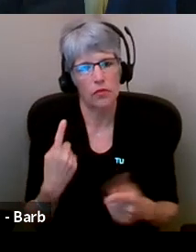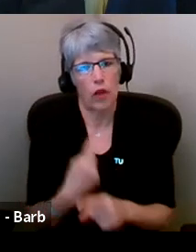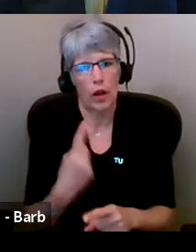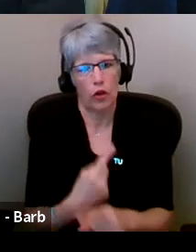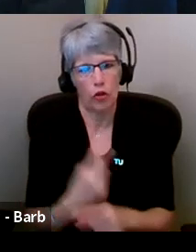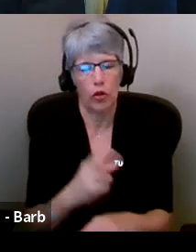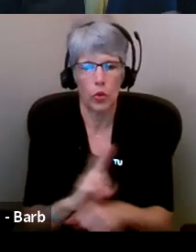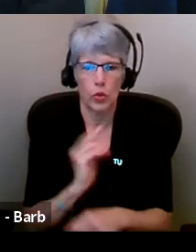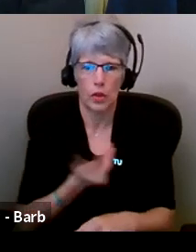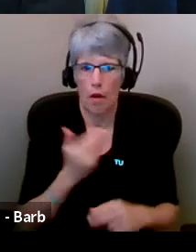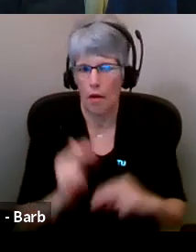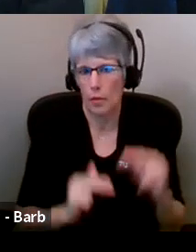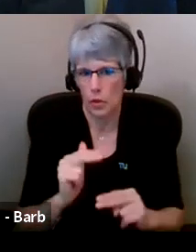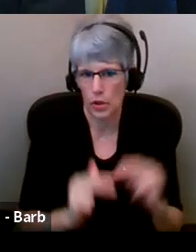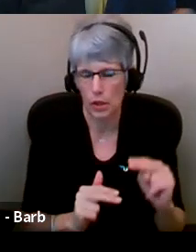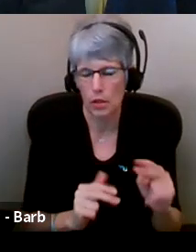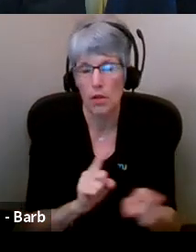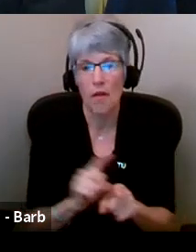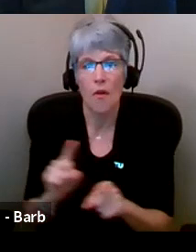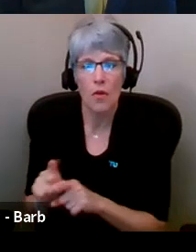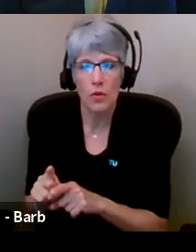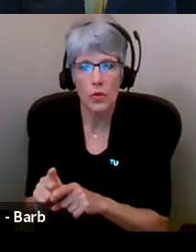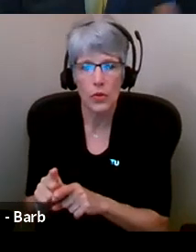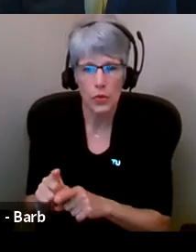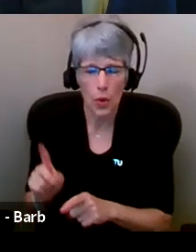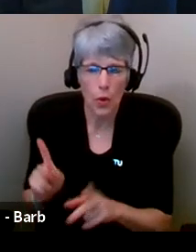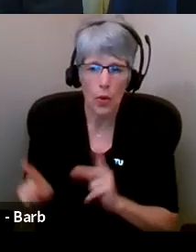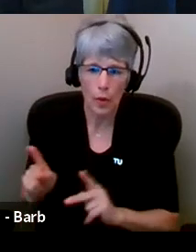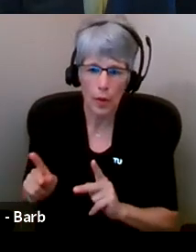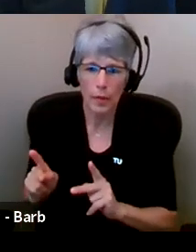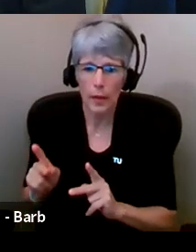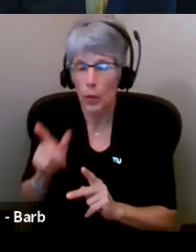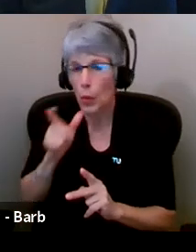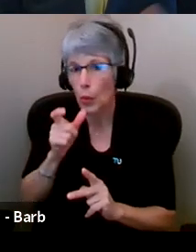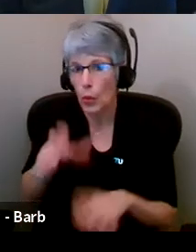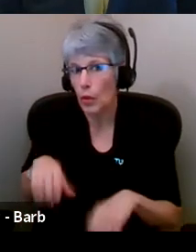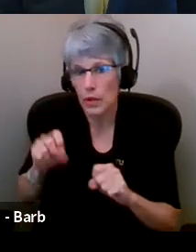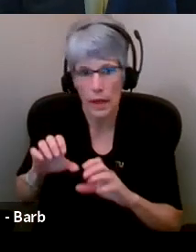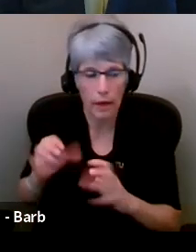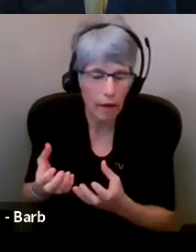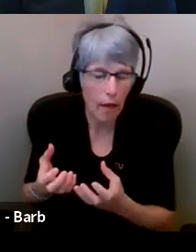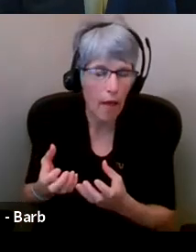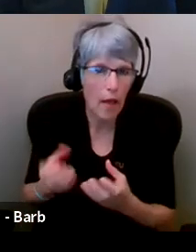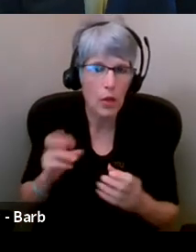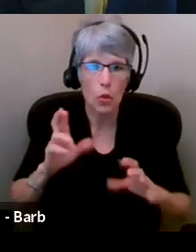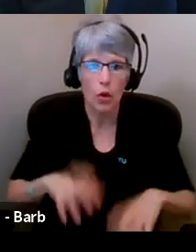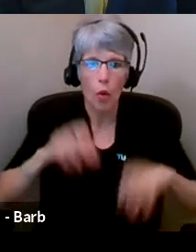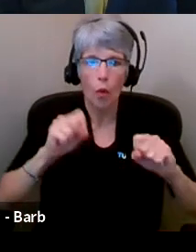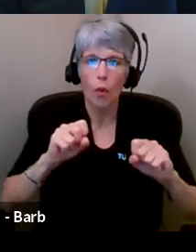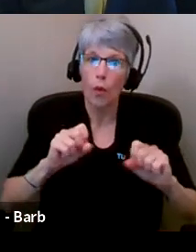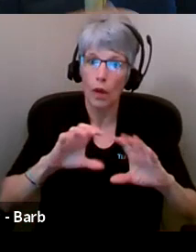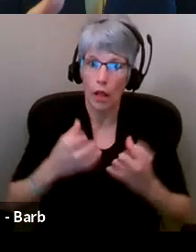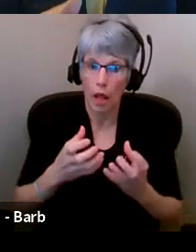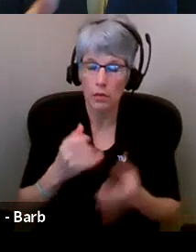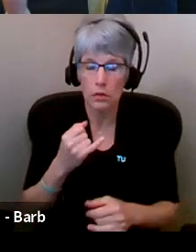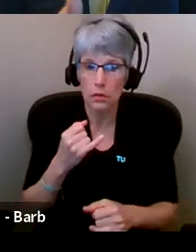facilities. Also, individuals, who would be taking a class, holding a class on campus. The intent